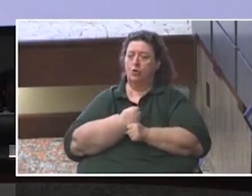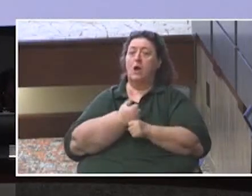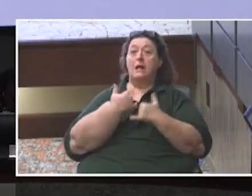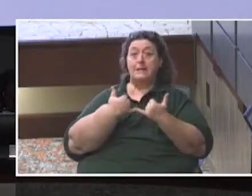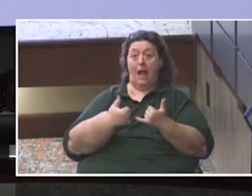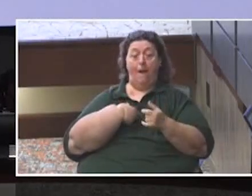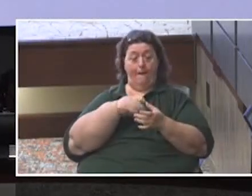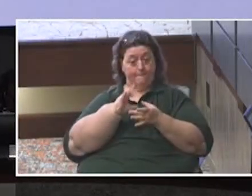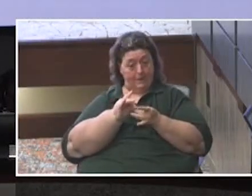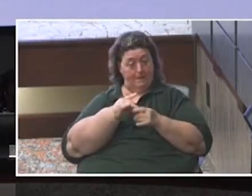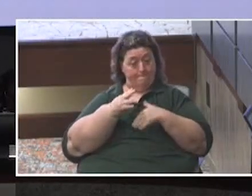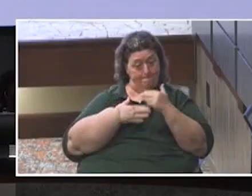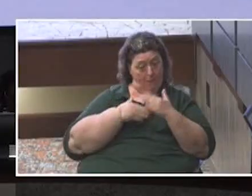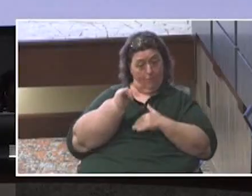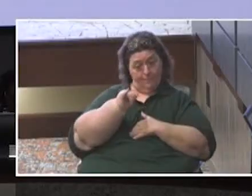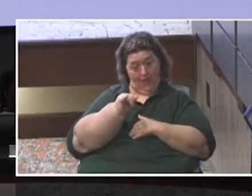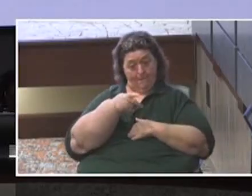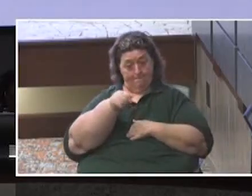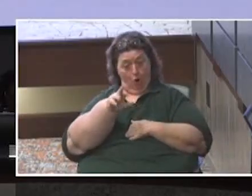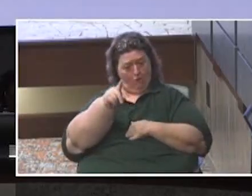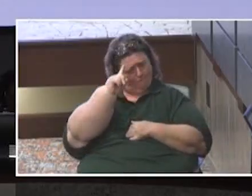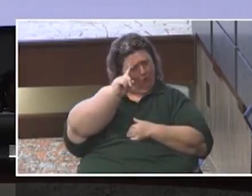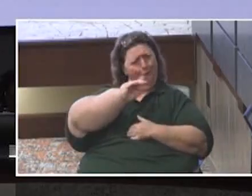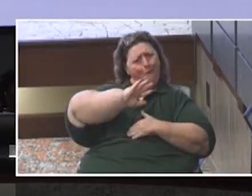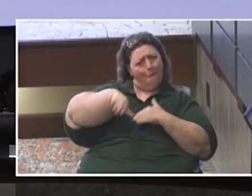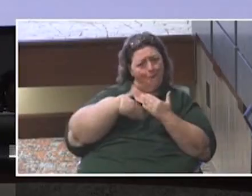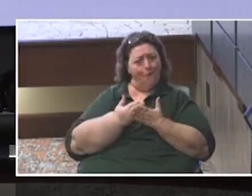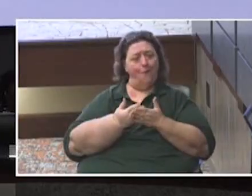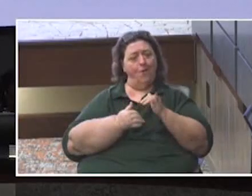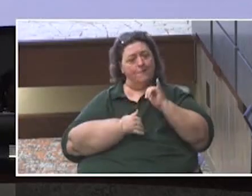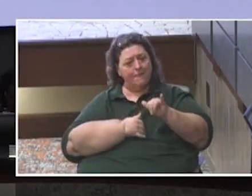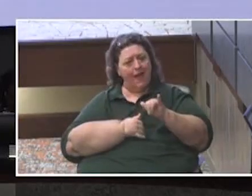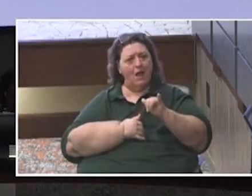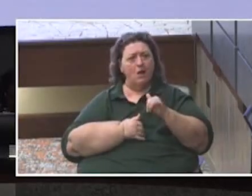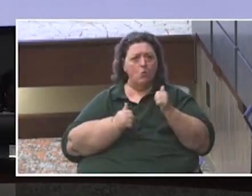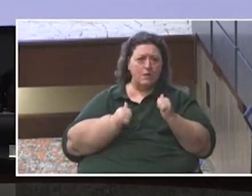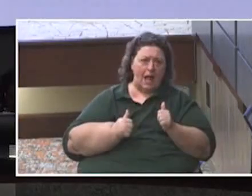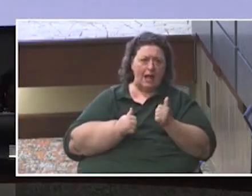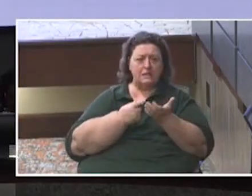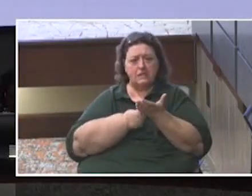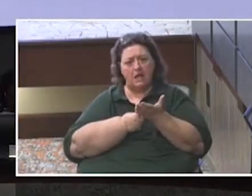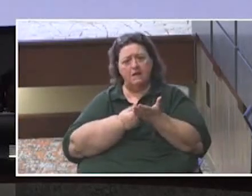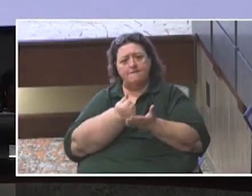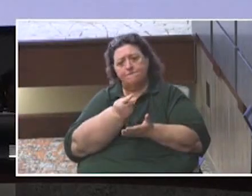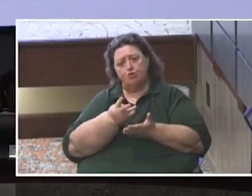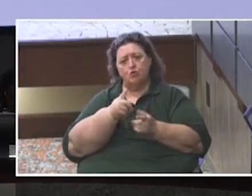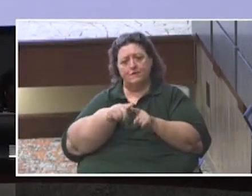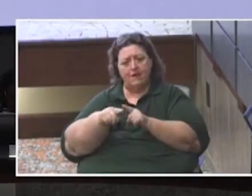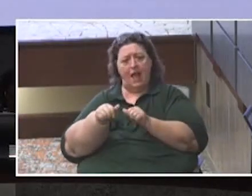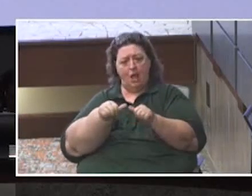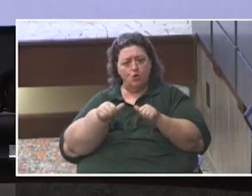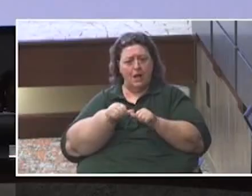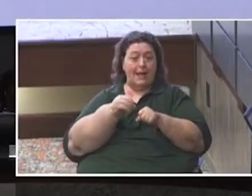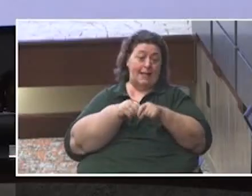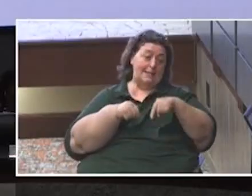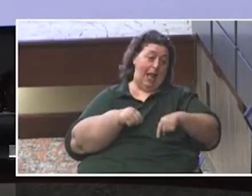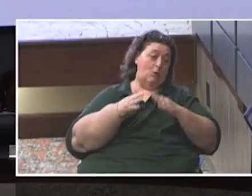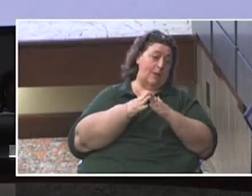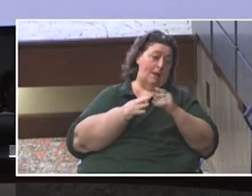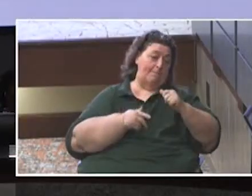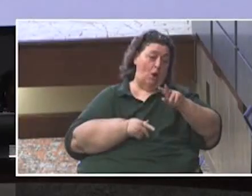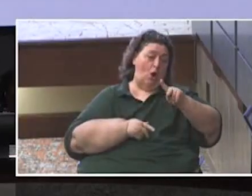that park for all and wanted to take the time to highlight, we've talked about a couple different areas in our downtown parks, but